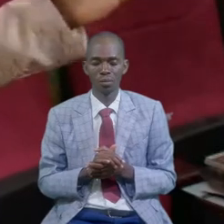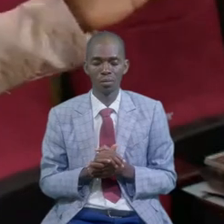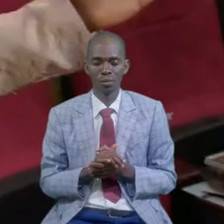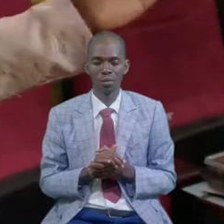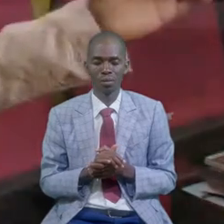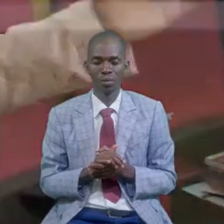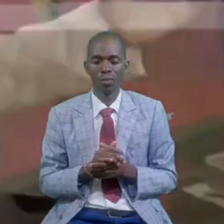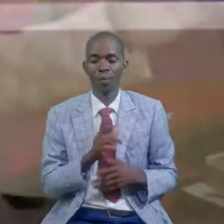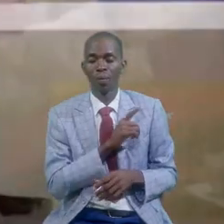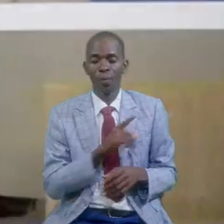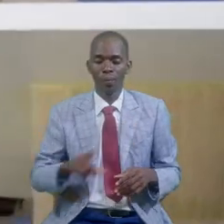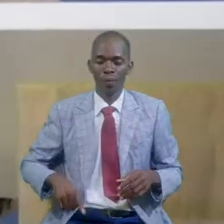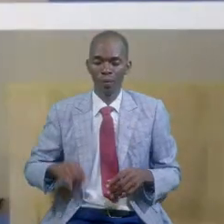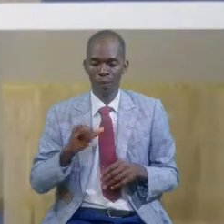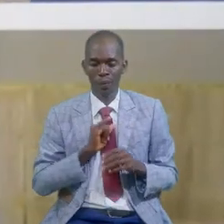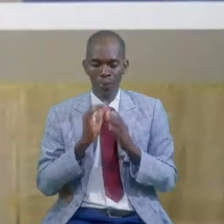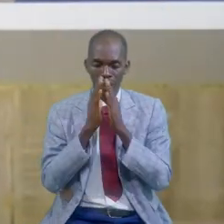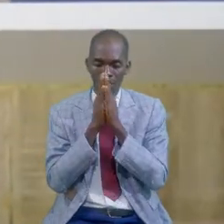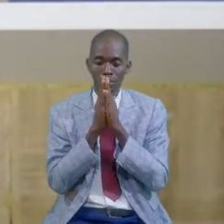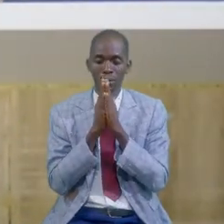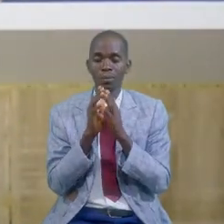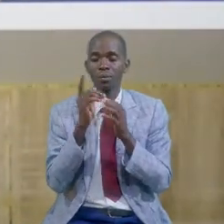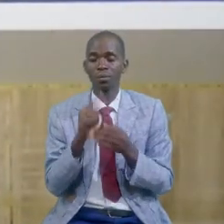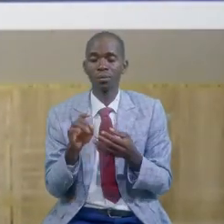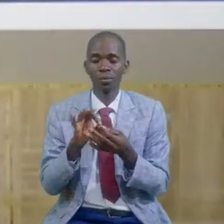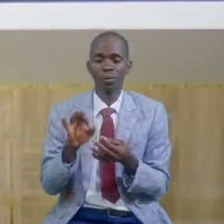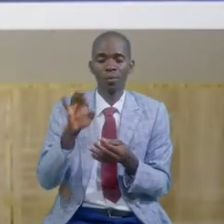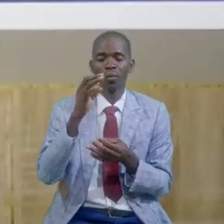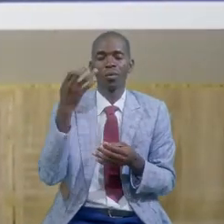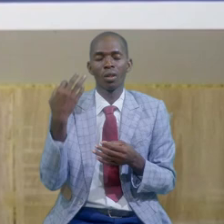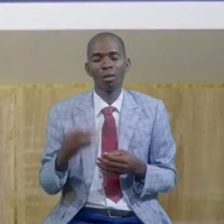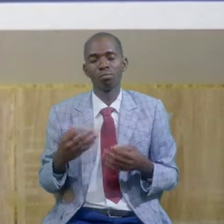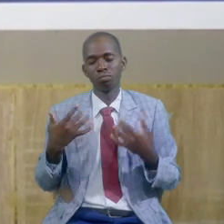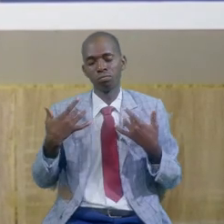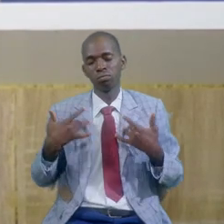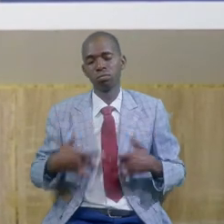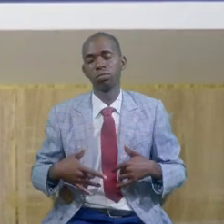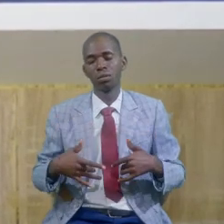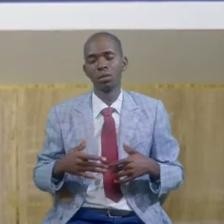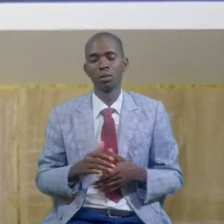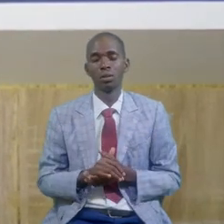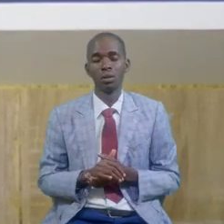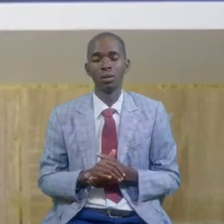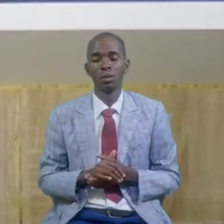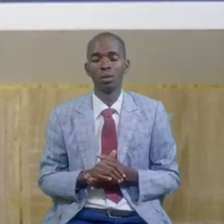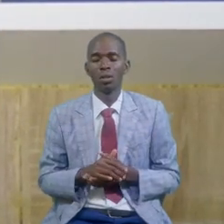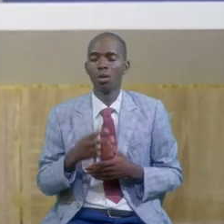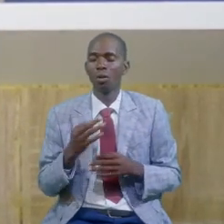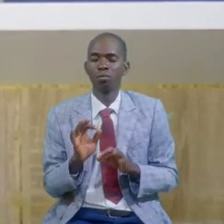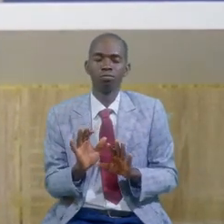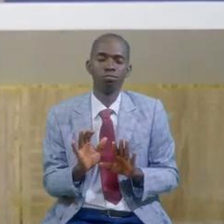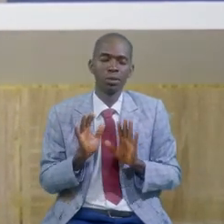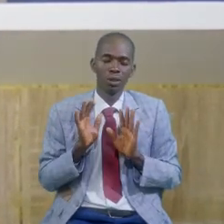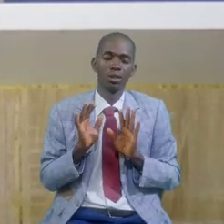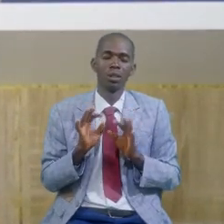Lord, I pray, the spirit of despondency, of fear,